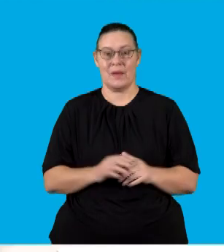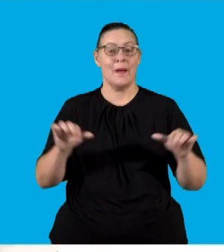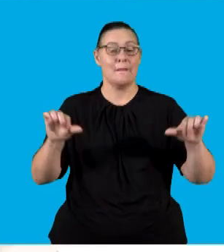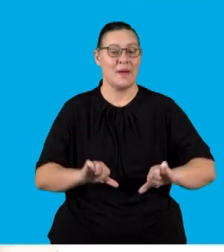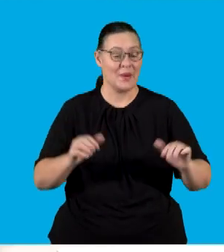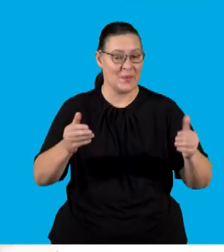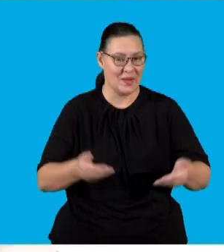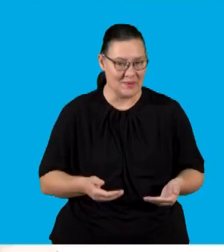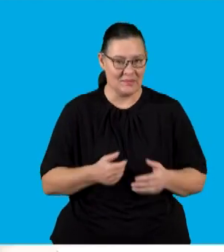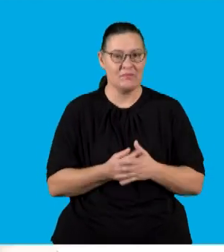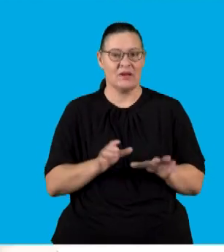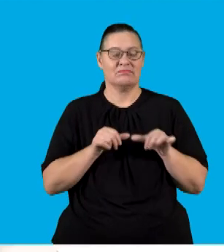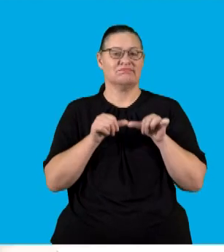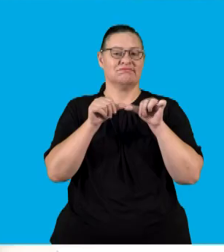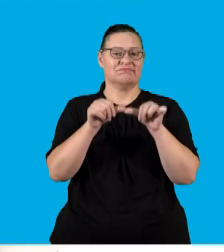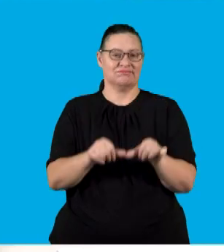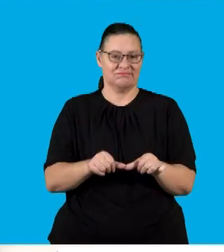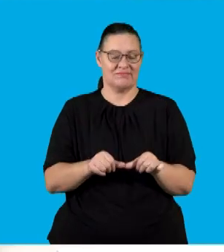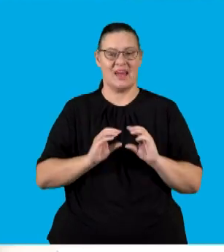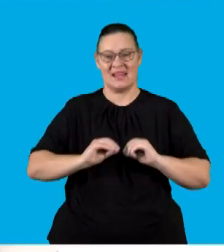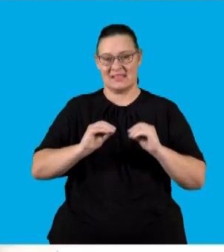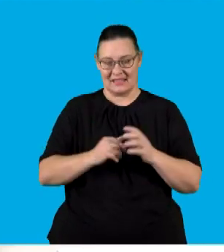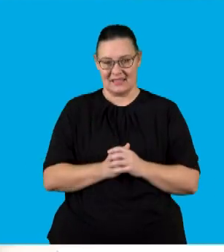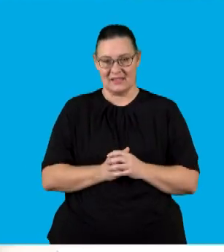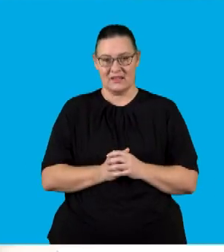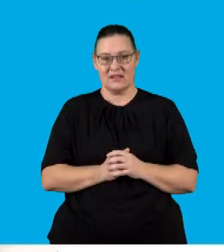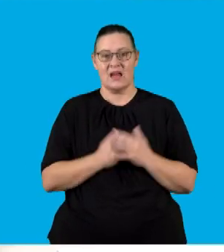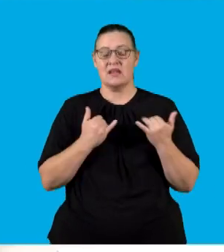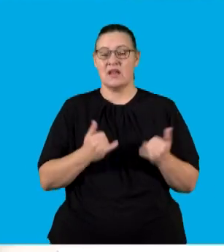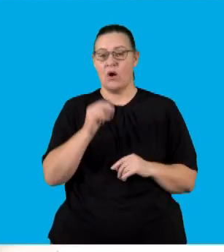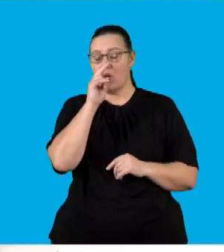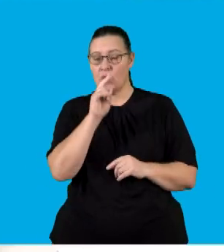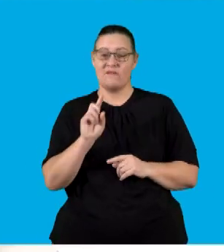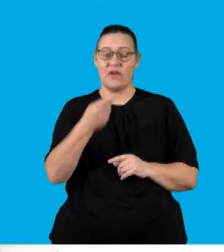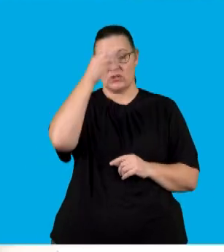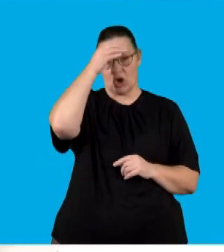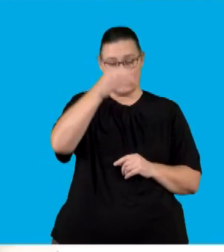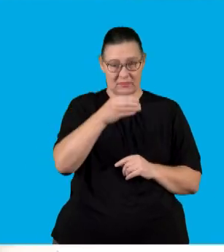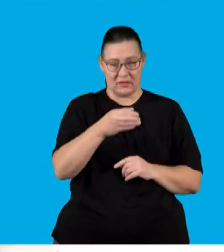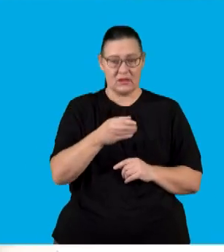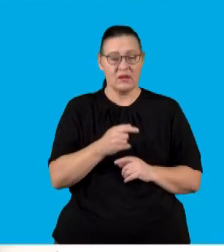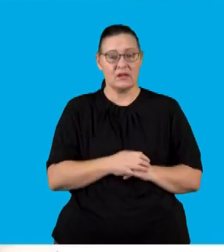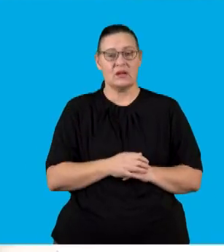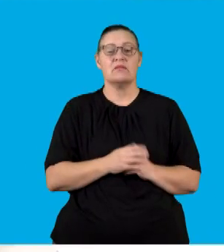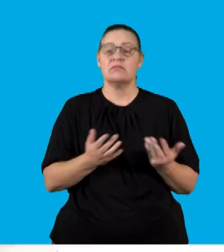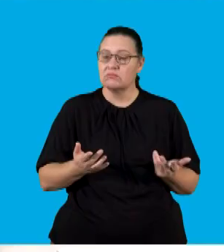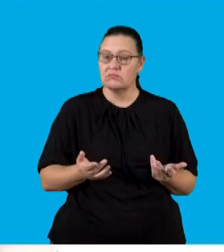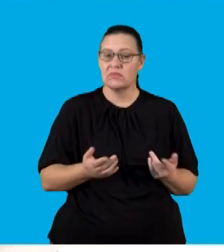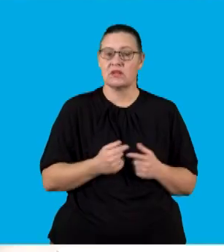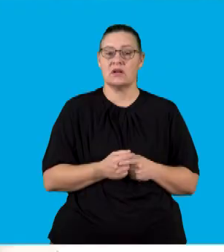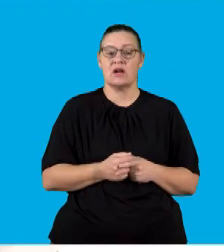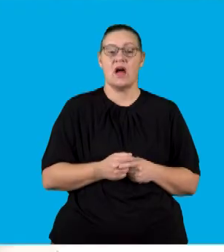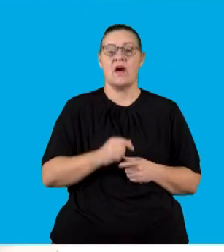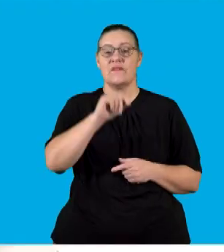Welcome back from the ad break, and let's continue with our lesson. Now we are going to look at that first concept in our concept map, which is that